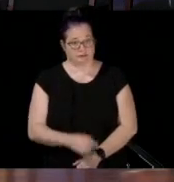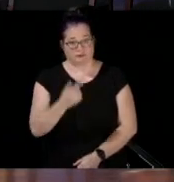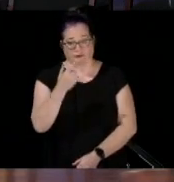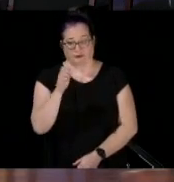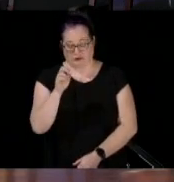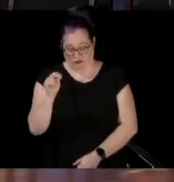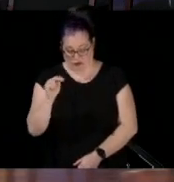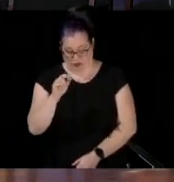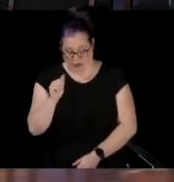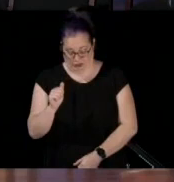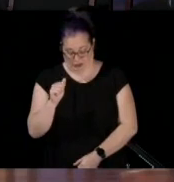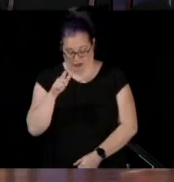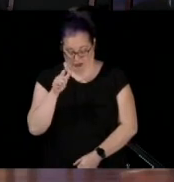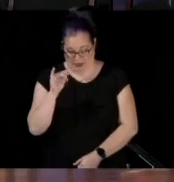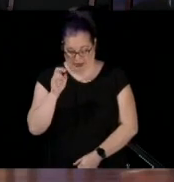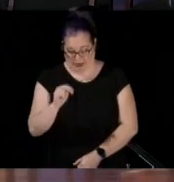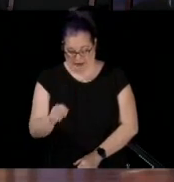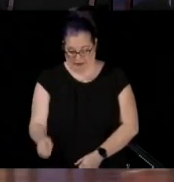Gina Lin.